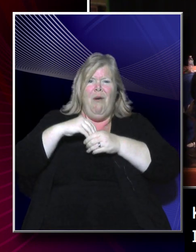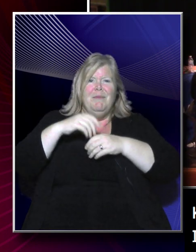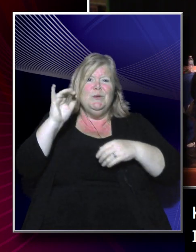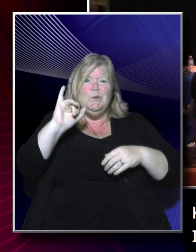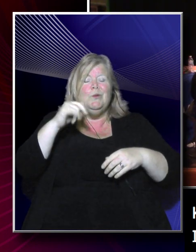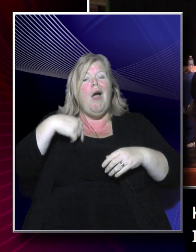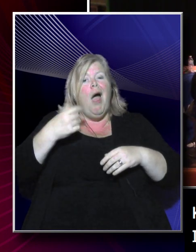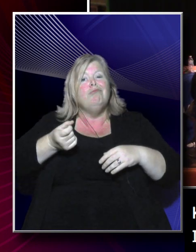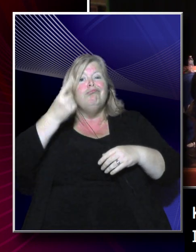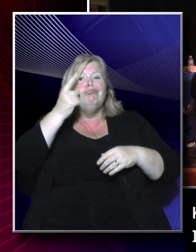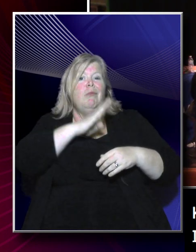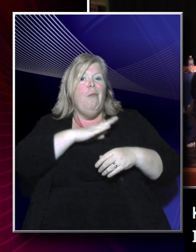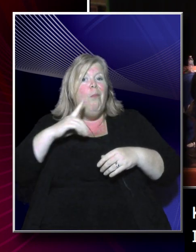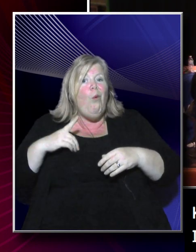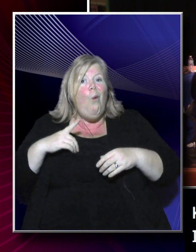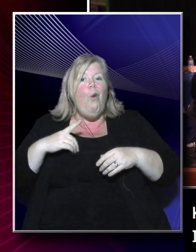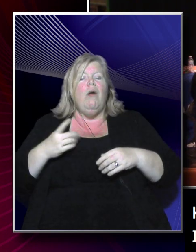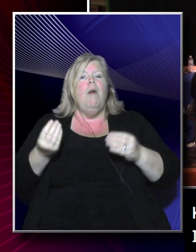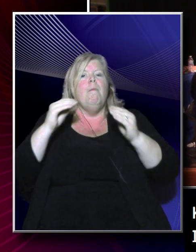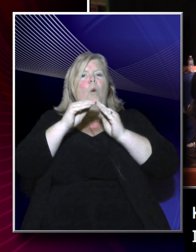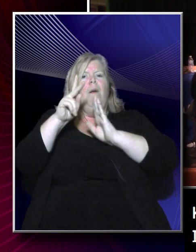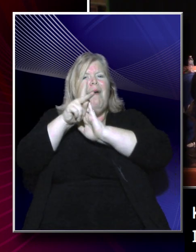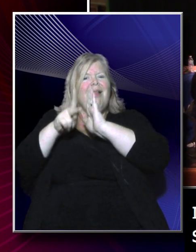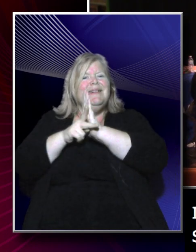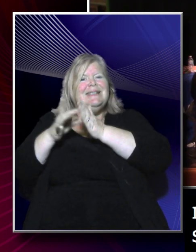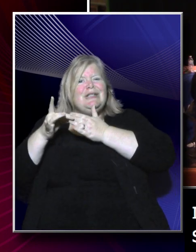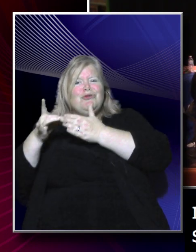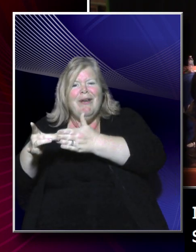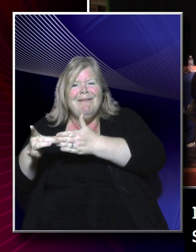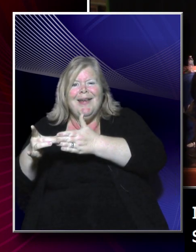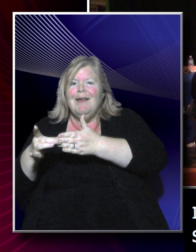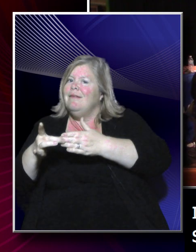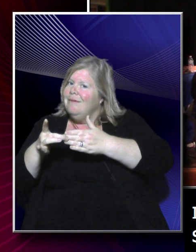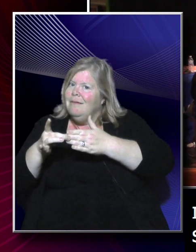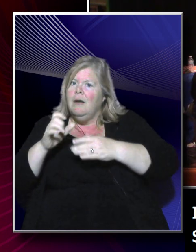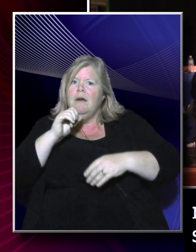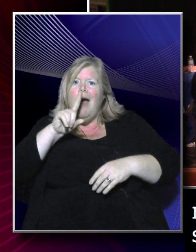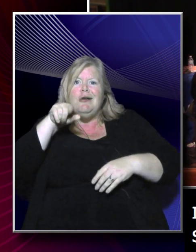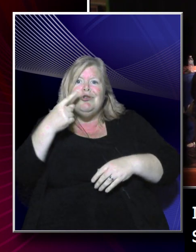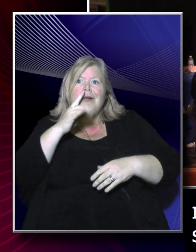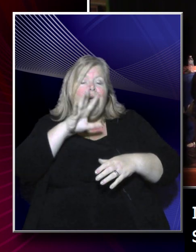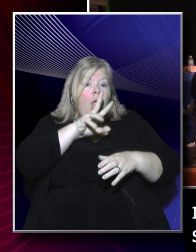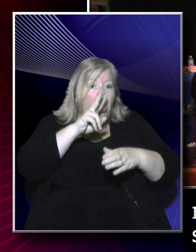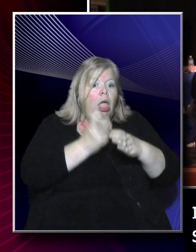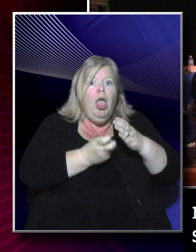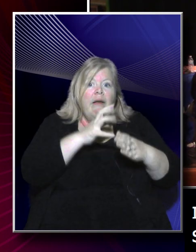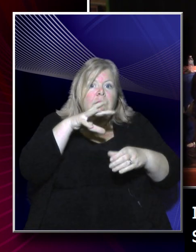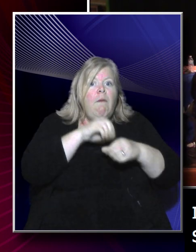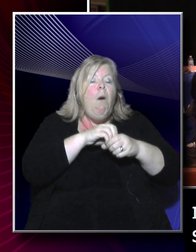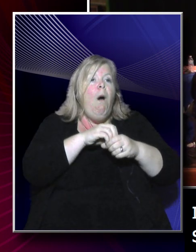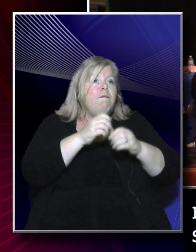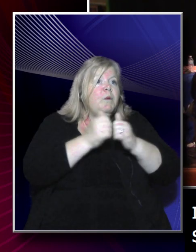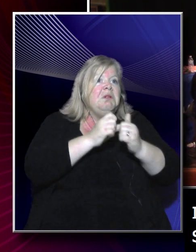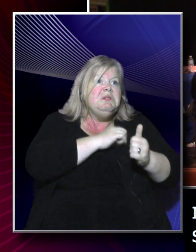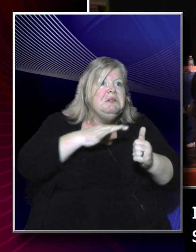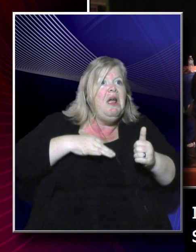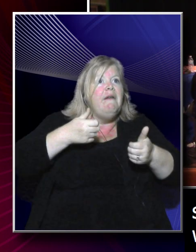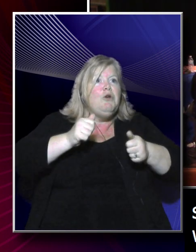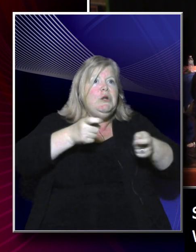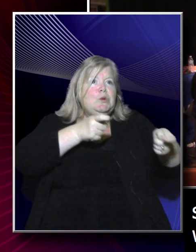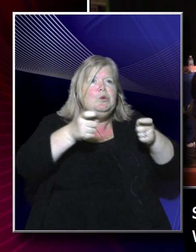board, should be more policy-driven rather than in the weeds with staff and trying to control